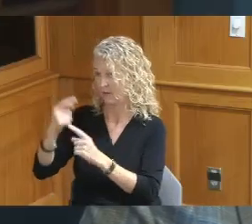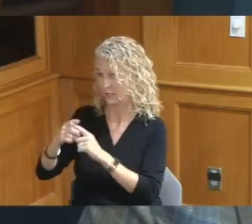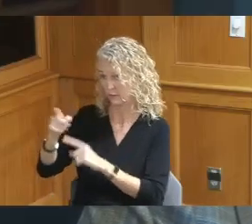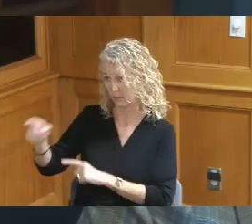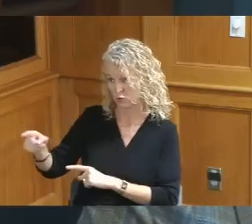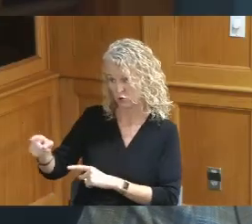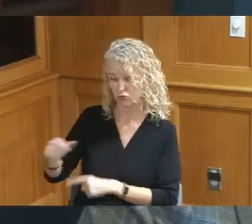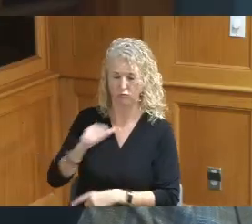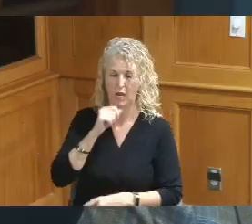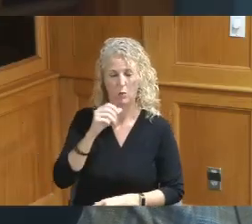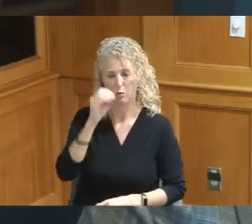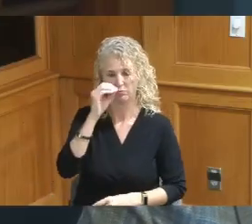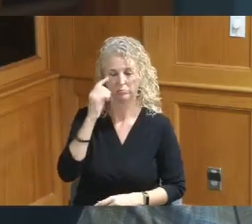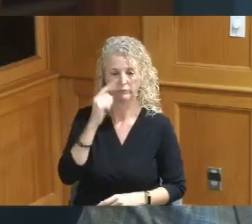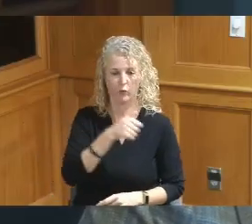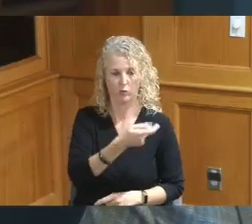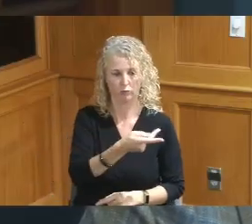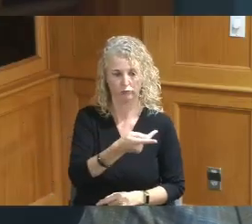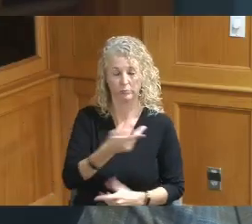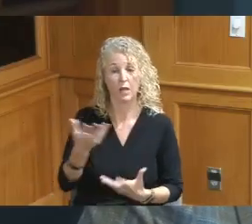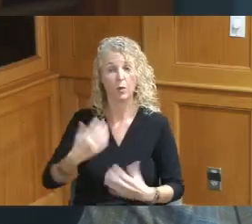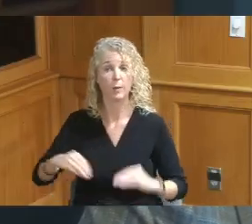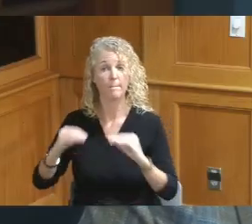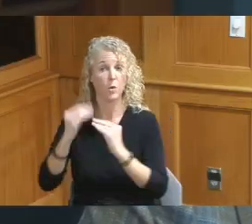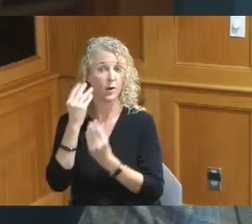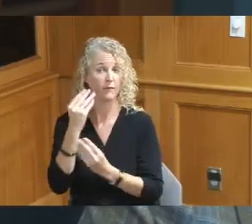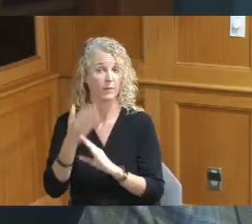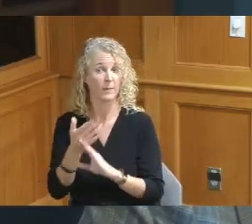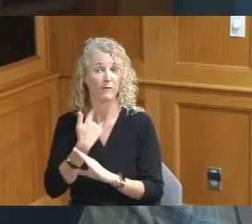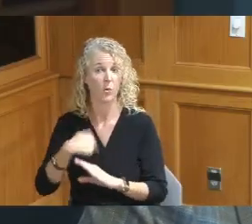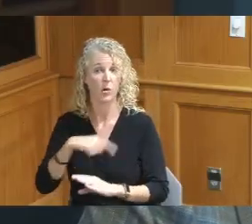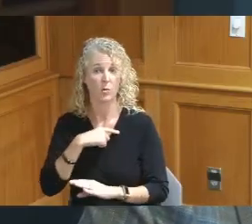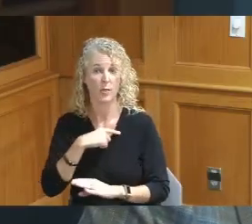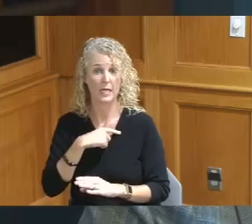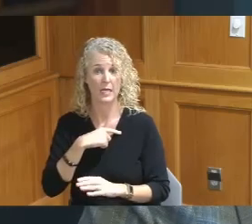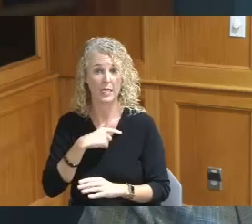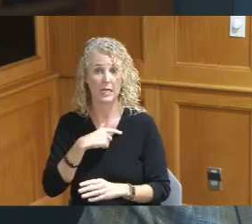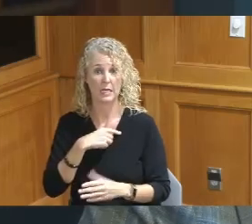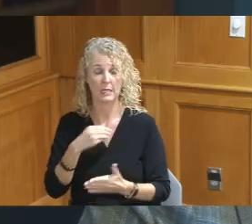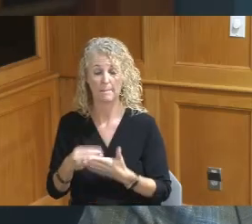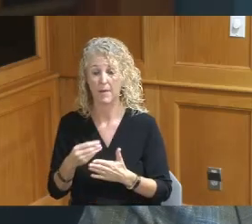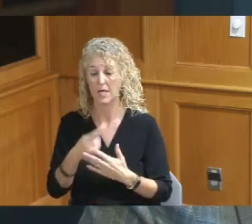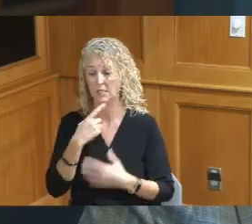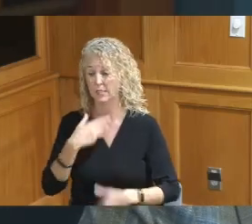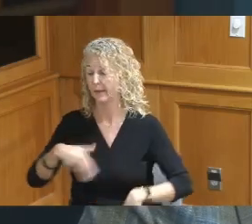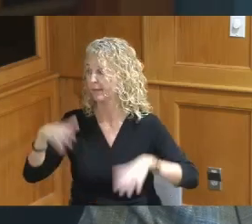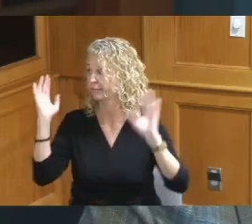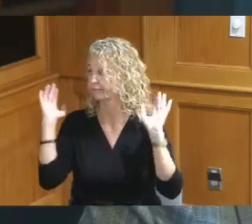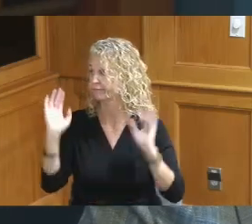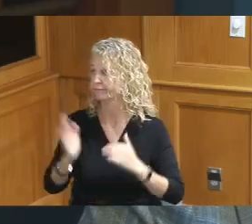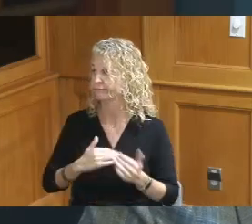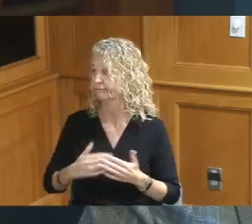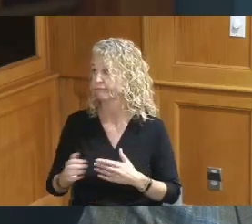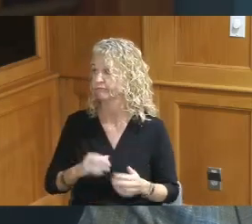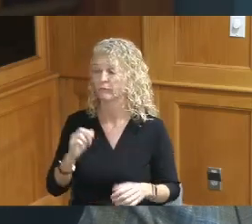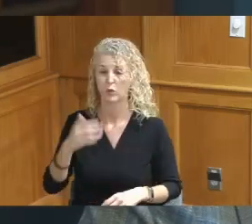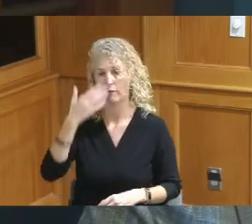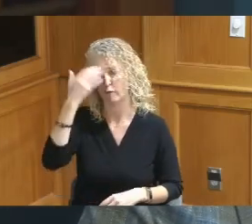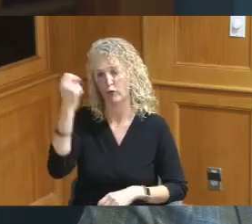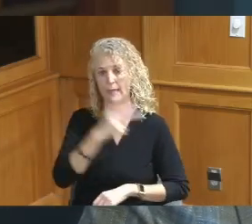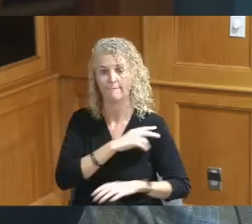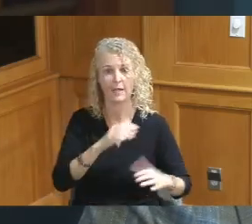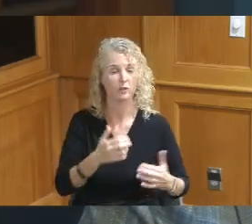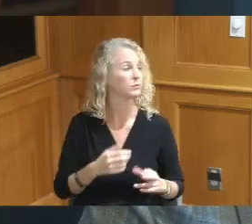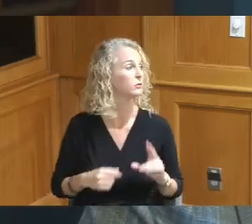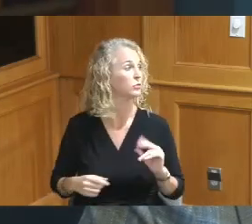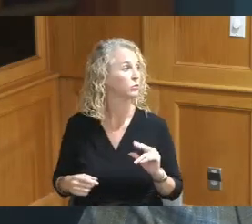to, I won't speak for everybody, but I'd like to get more information before we just throw it up and say, forget the tiny homes or forget the veteran homes.